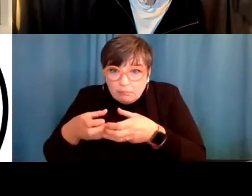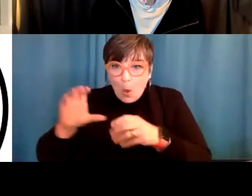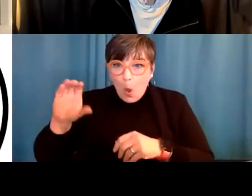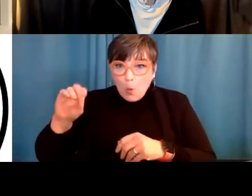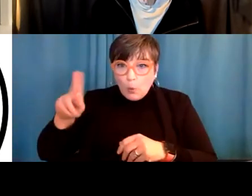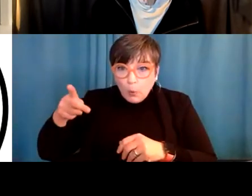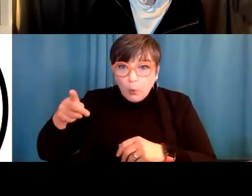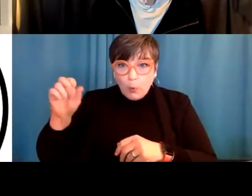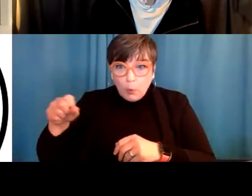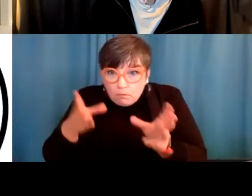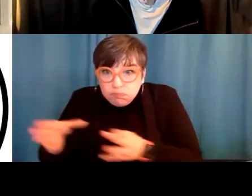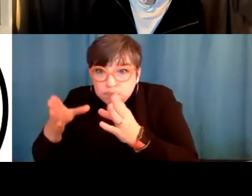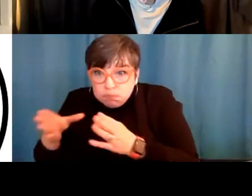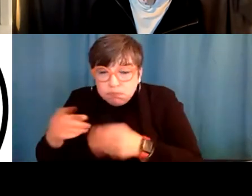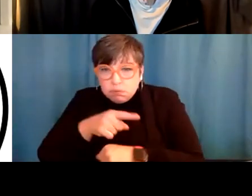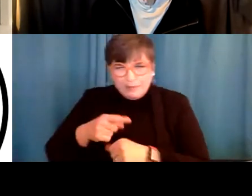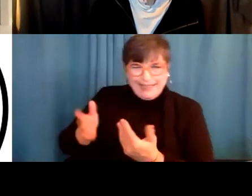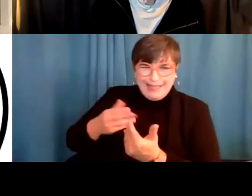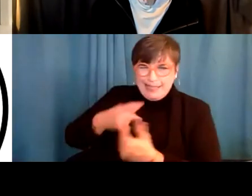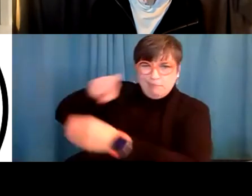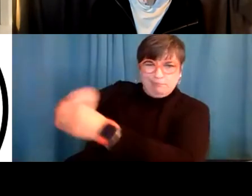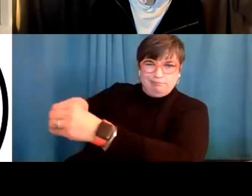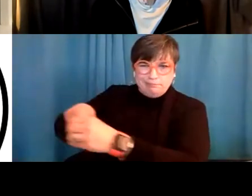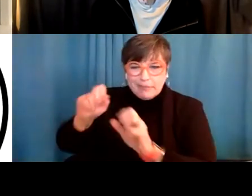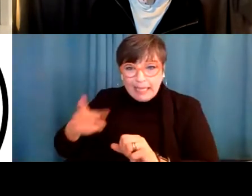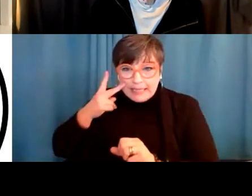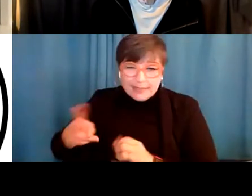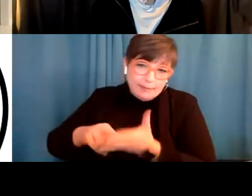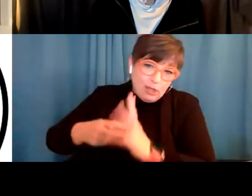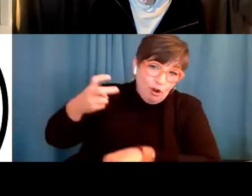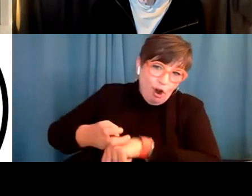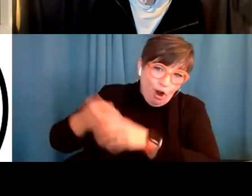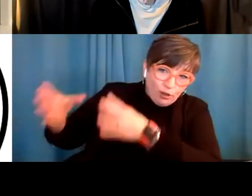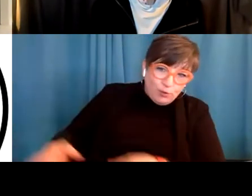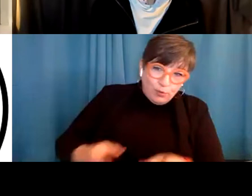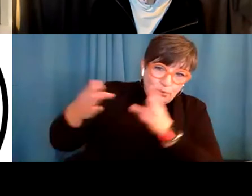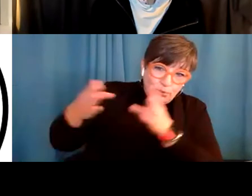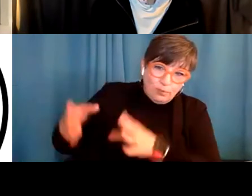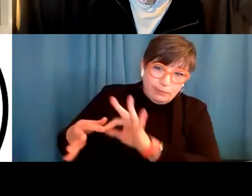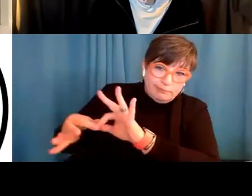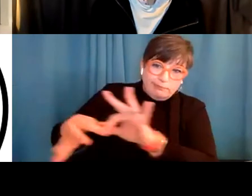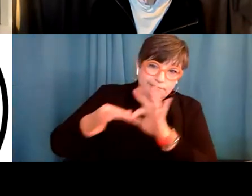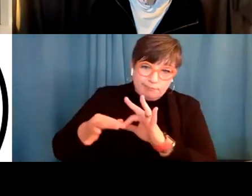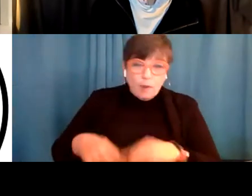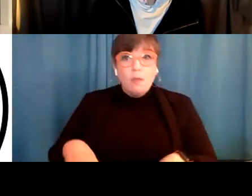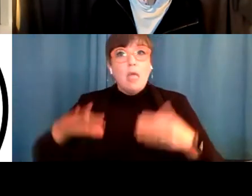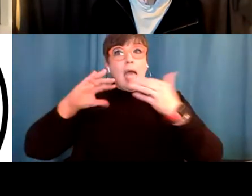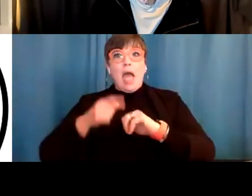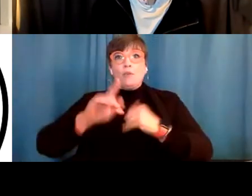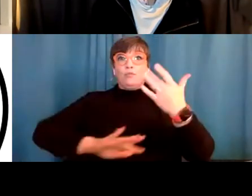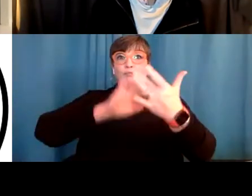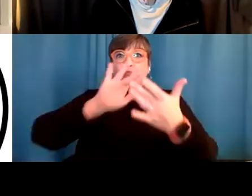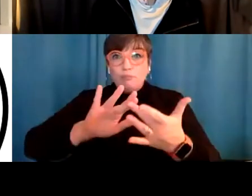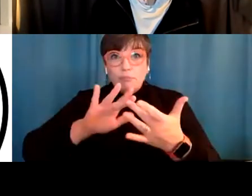for them to coordinate. So the way mm-hmm. that you reach massive audiences is not, frankly, by